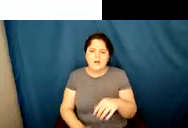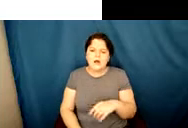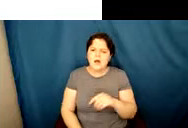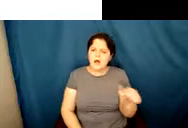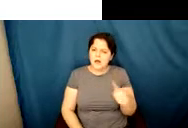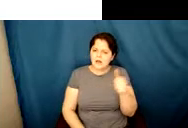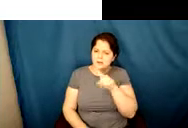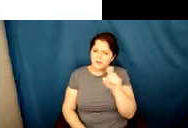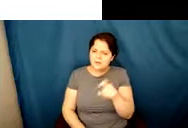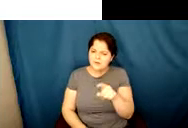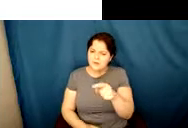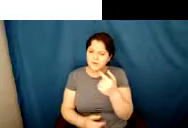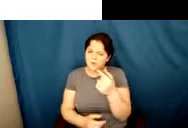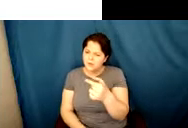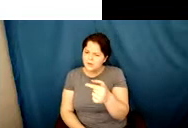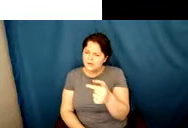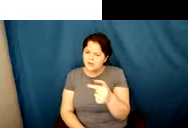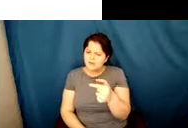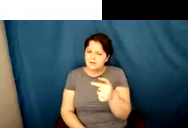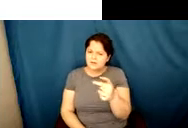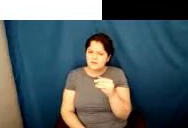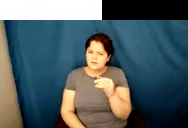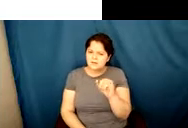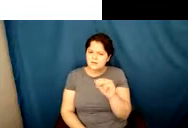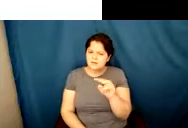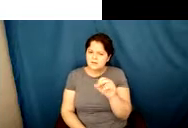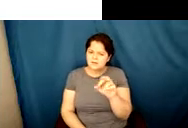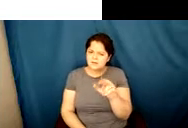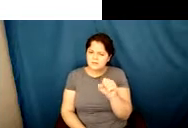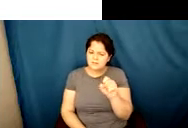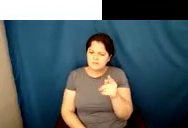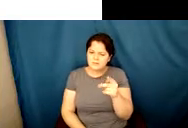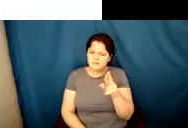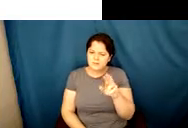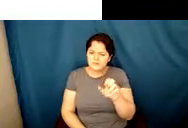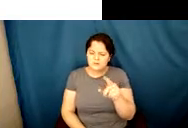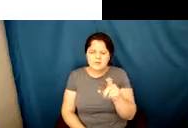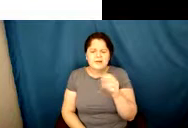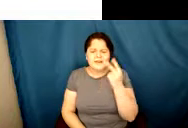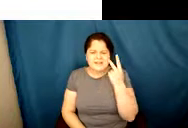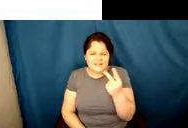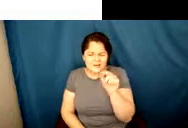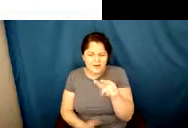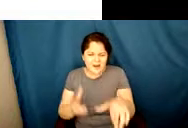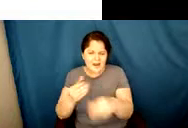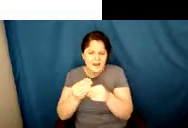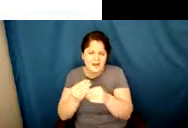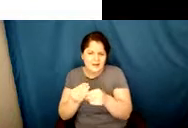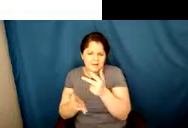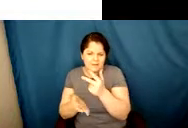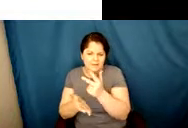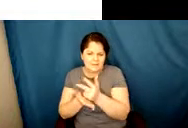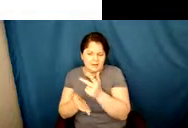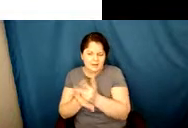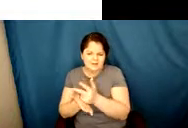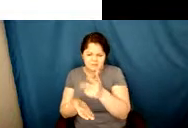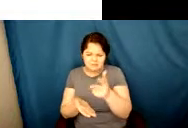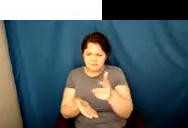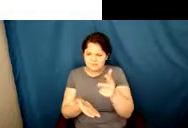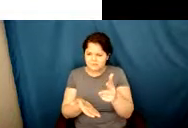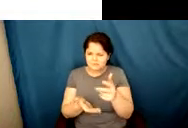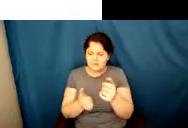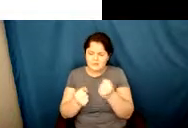green infrastructure. I see you added the additional bike parking that's covered. Are there any other green infrastructure plans